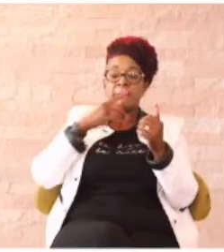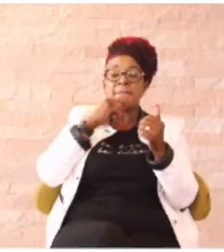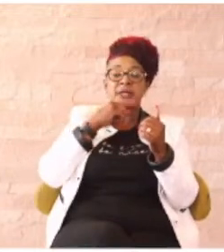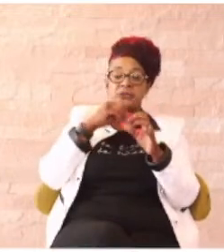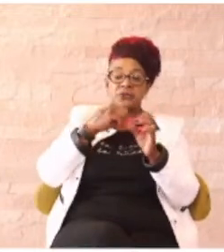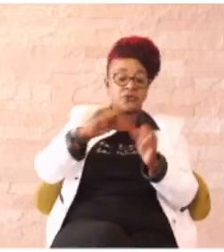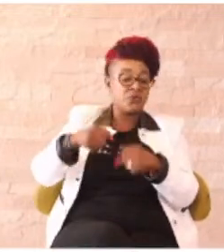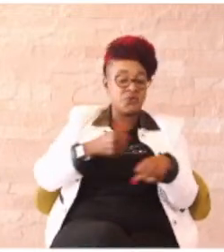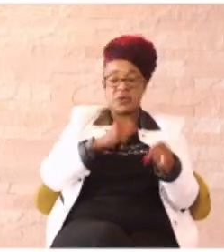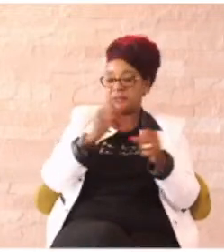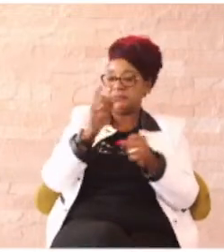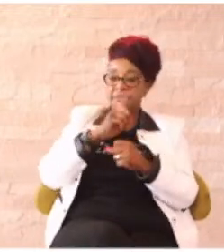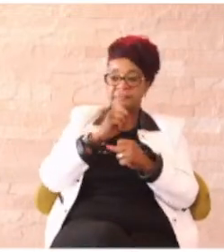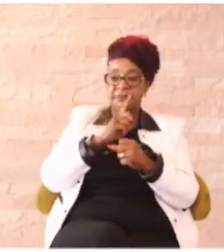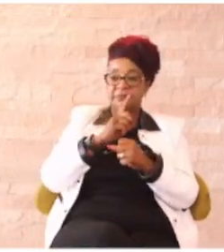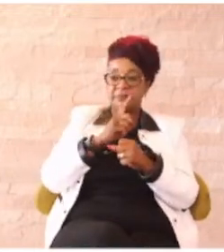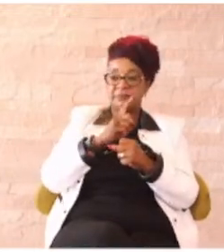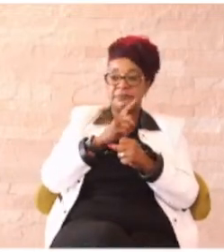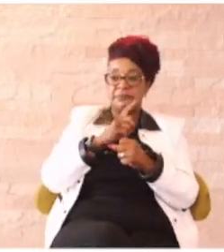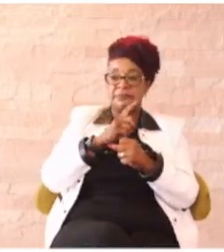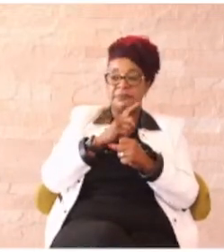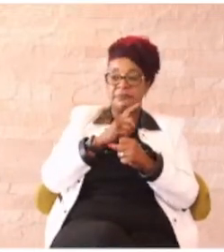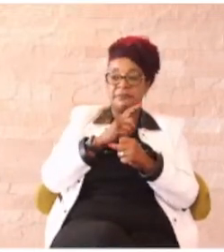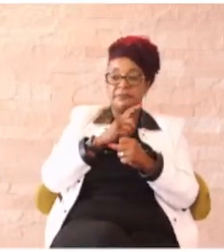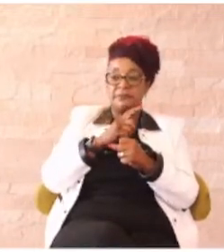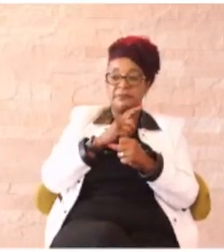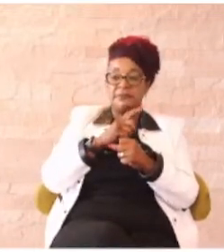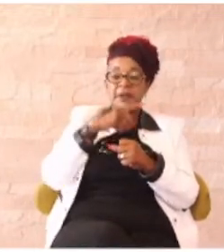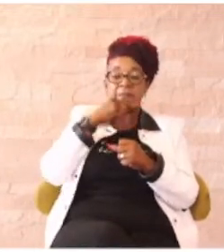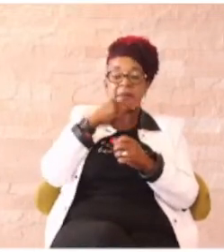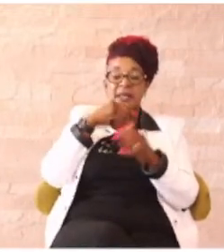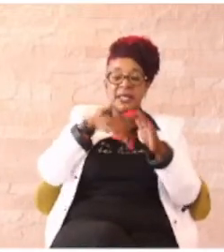area. Men do not go to the kitchen,